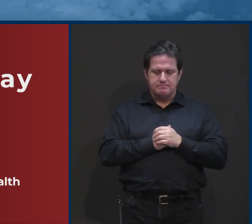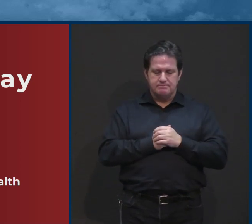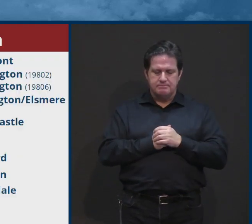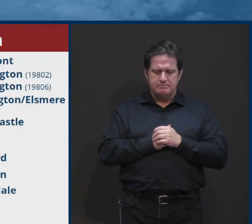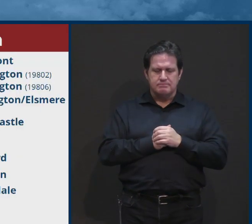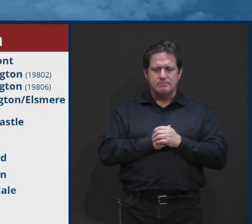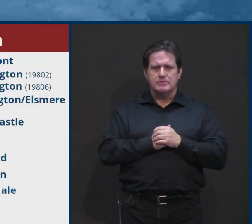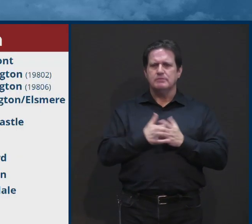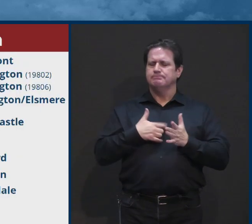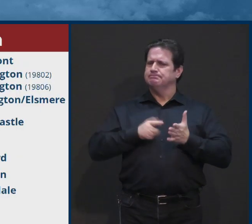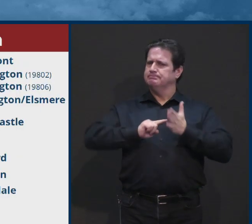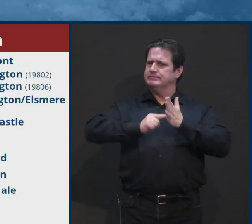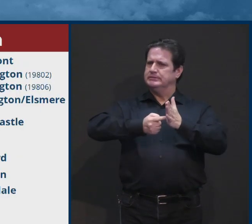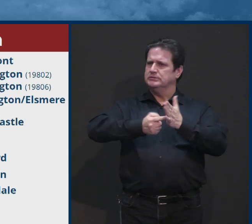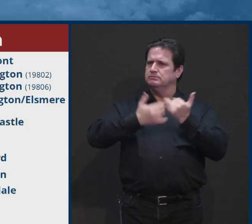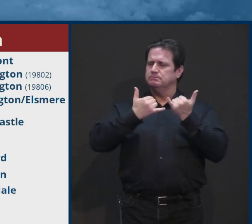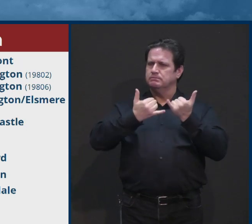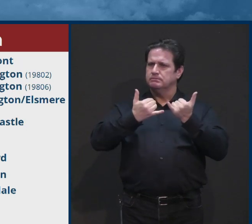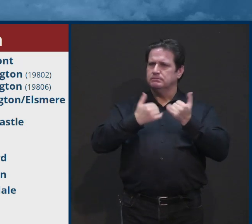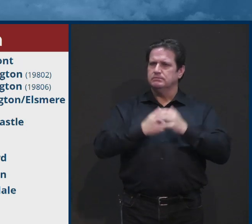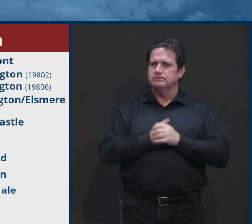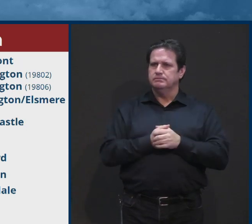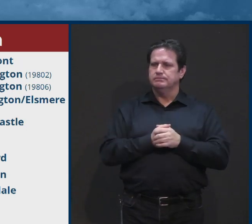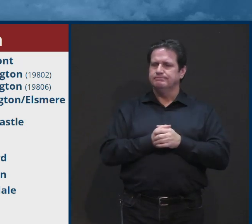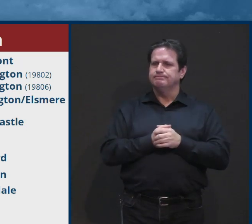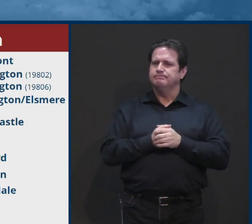I wanted to begin today with